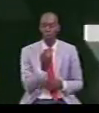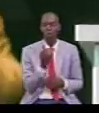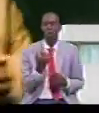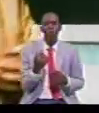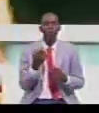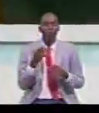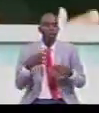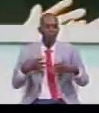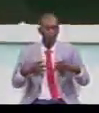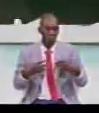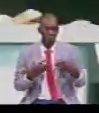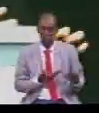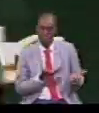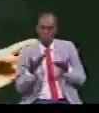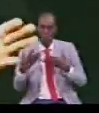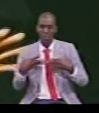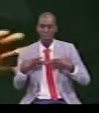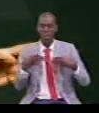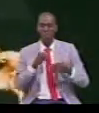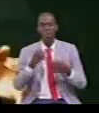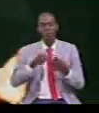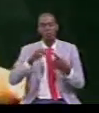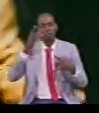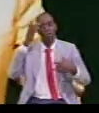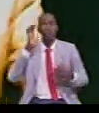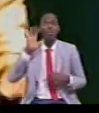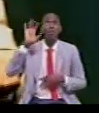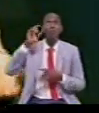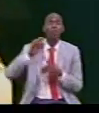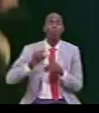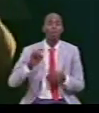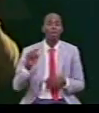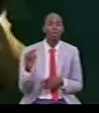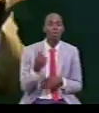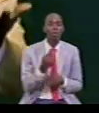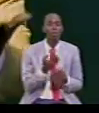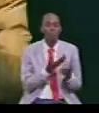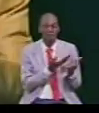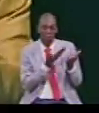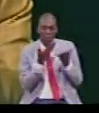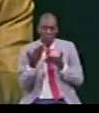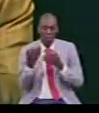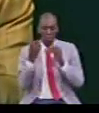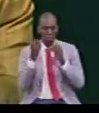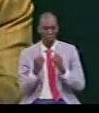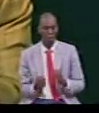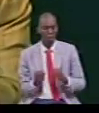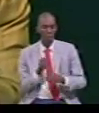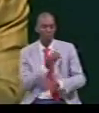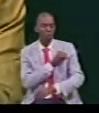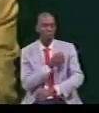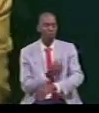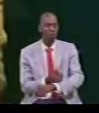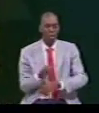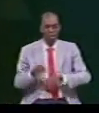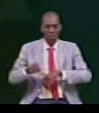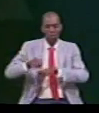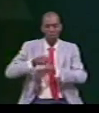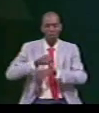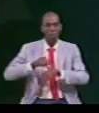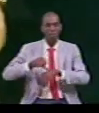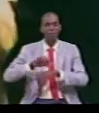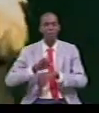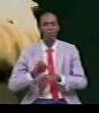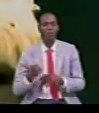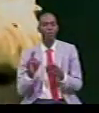to the sick. His word alone conveys power, authority, anointing